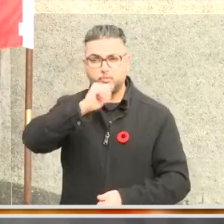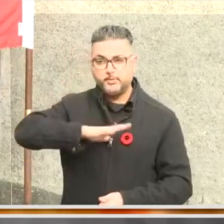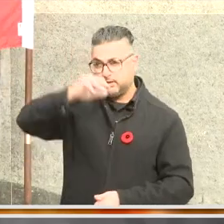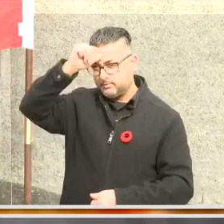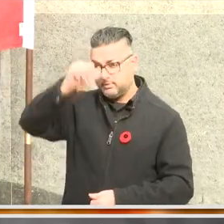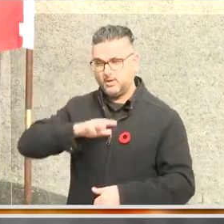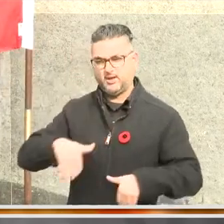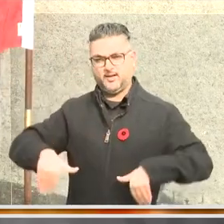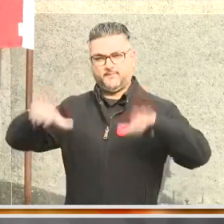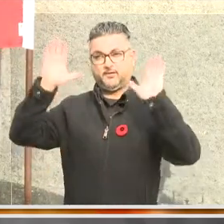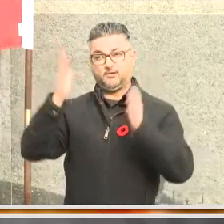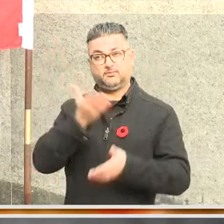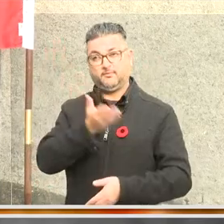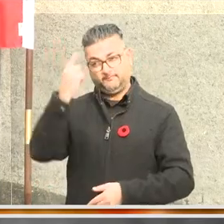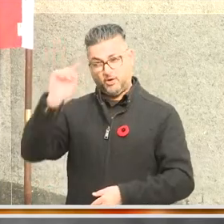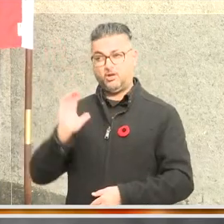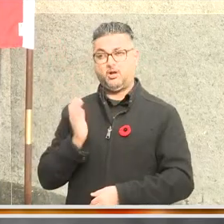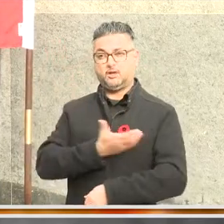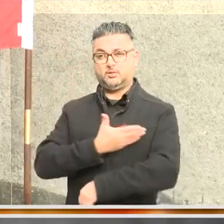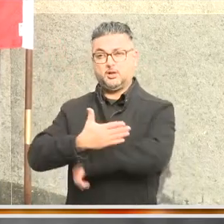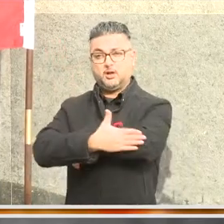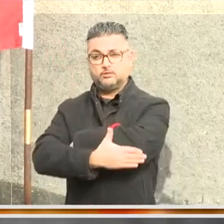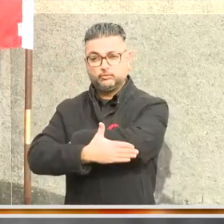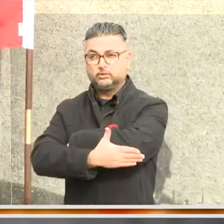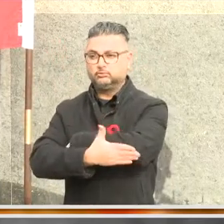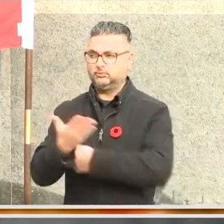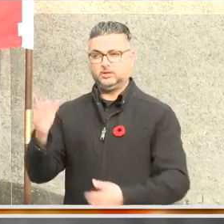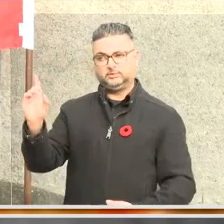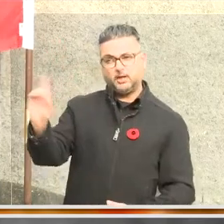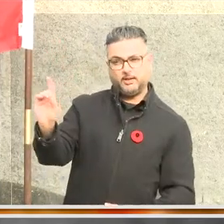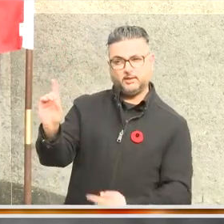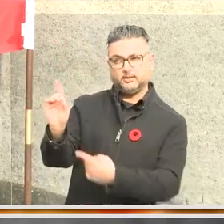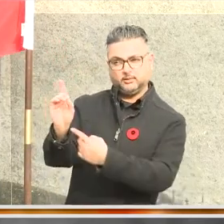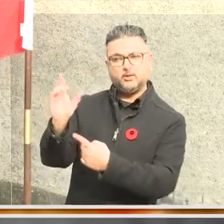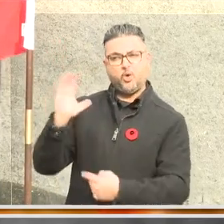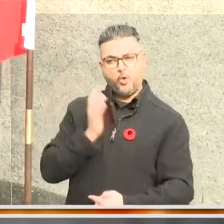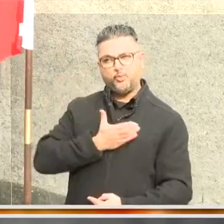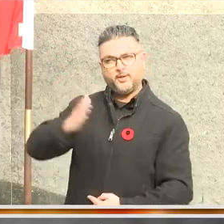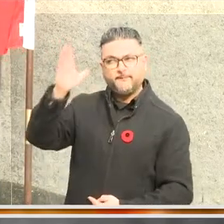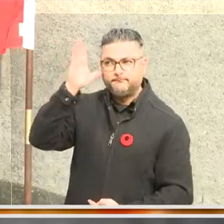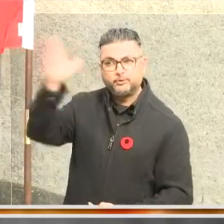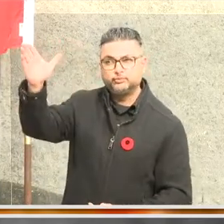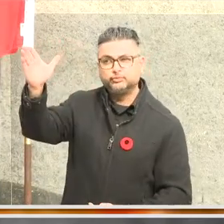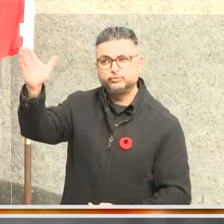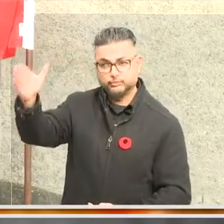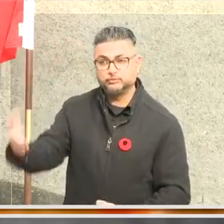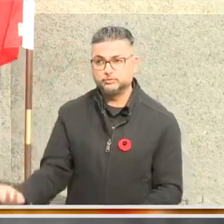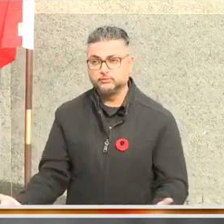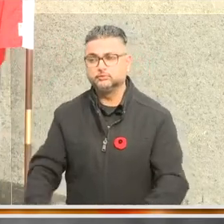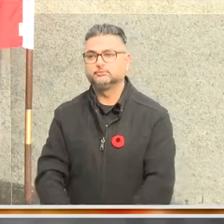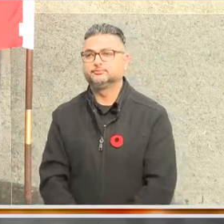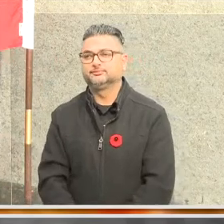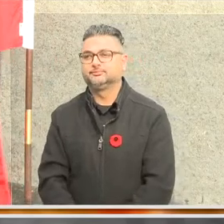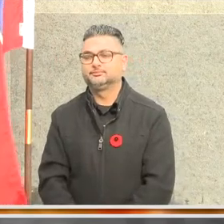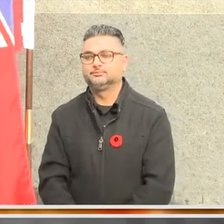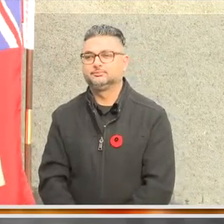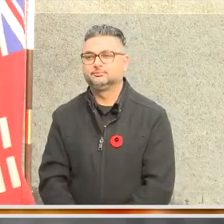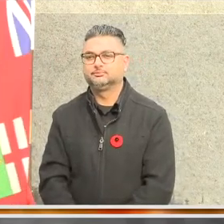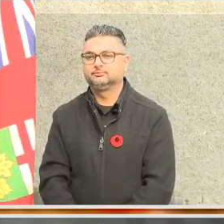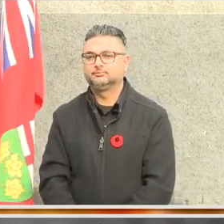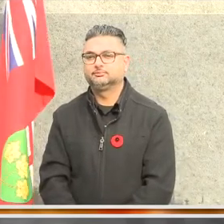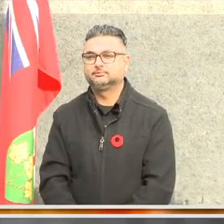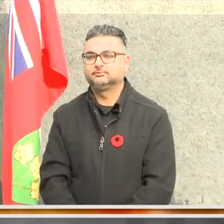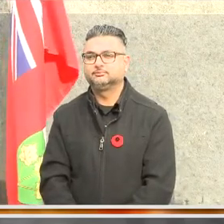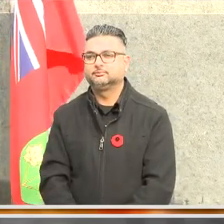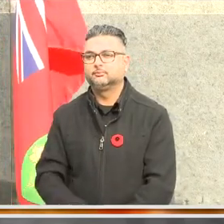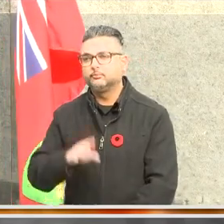democracy, our freedom, and our future. Nous voulons nous souvenir du service rendu par ces femmes et ces